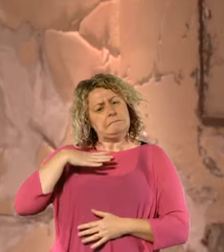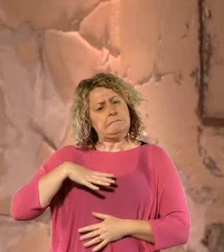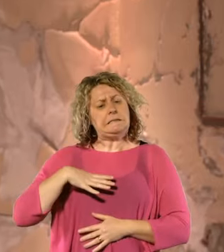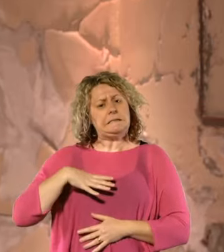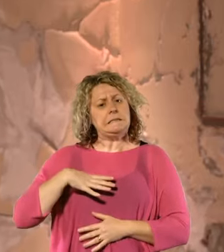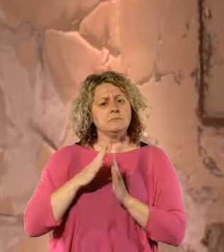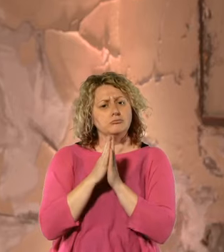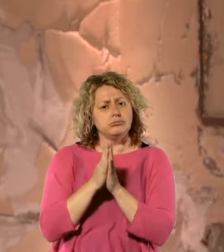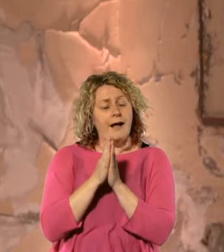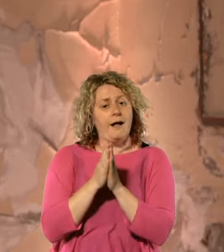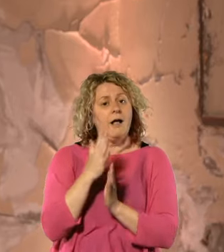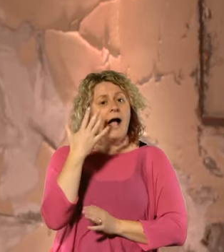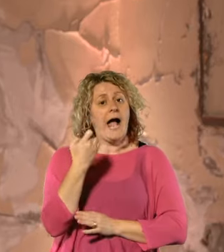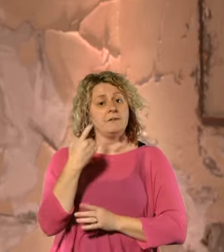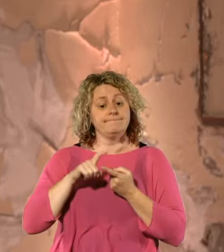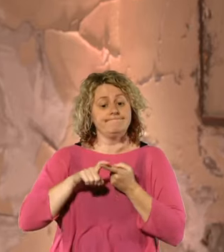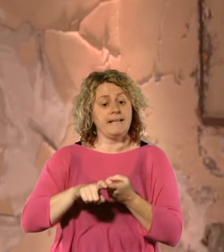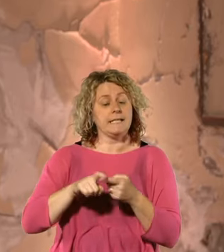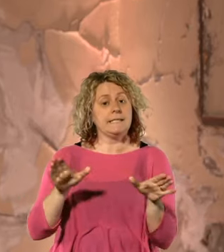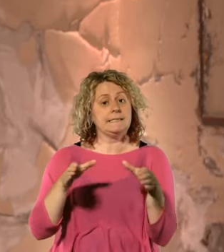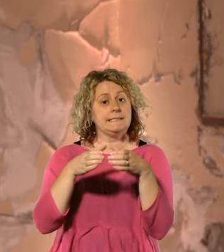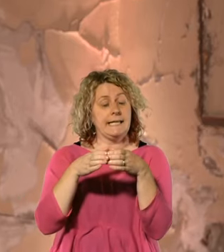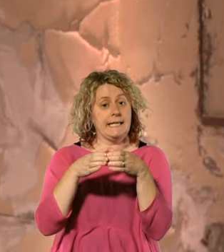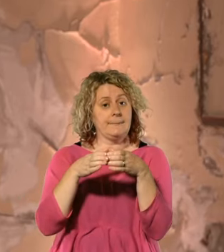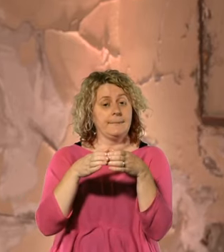confidentially for you. So please do email